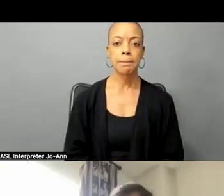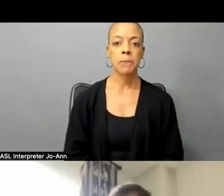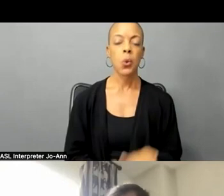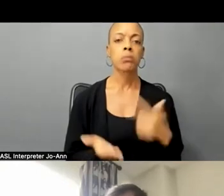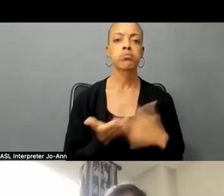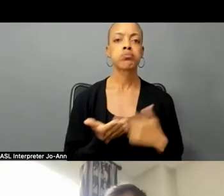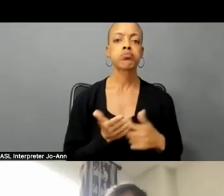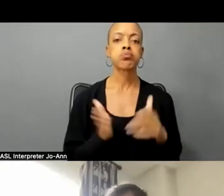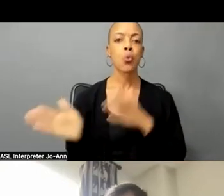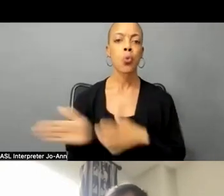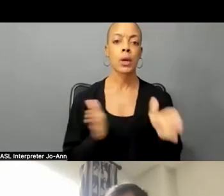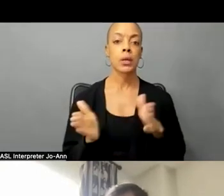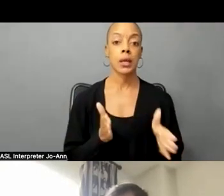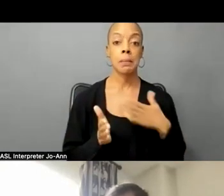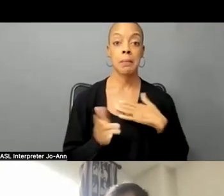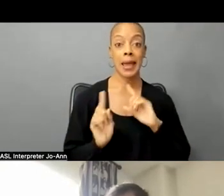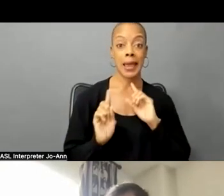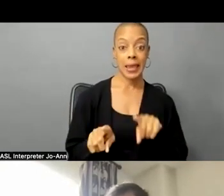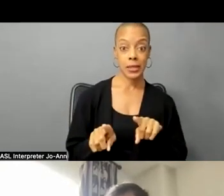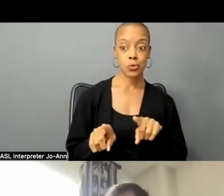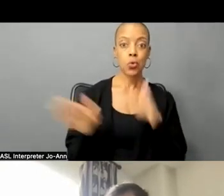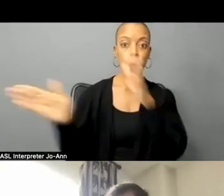organizing. My answer to this question is organizing.